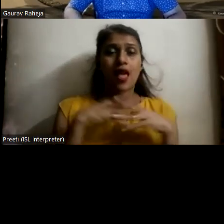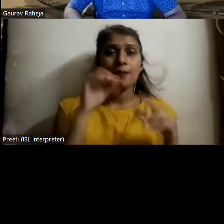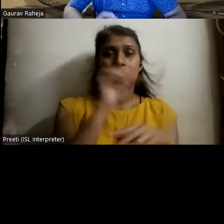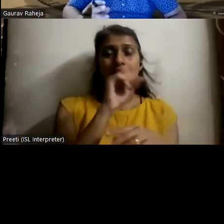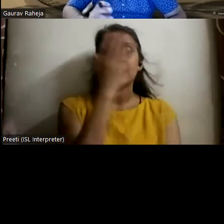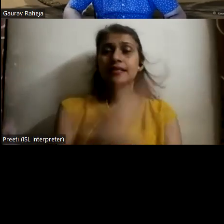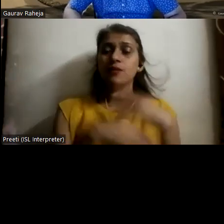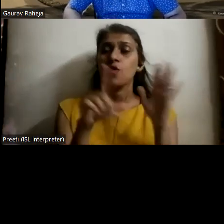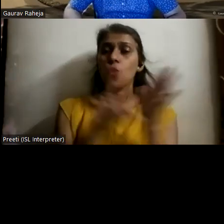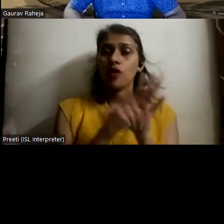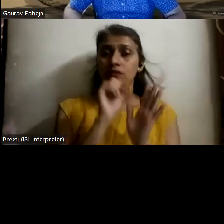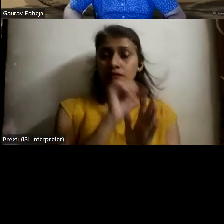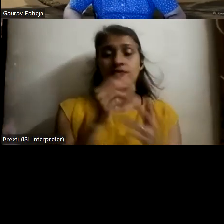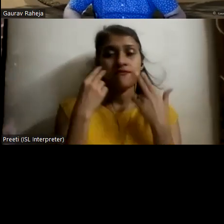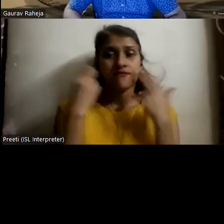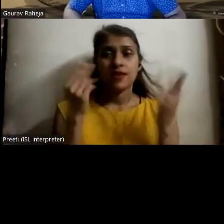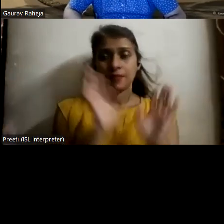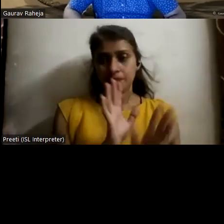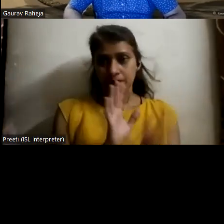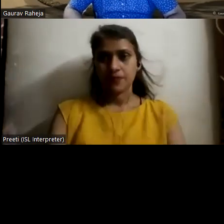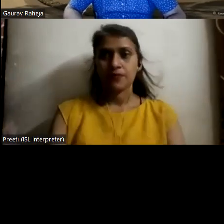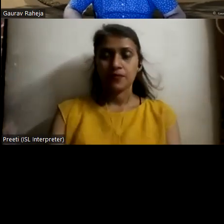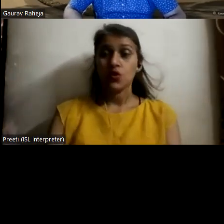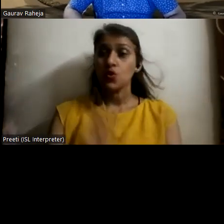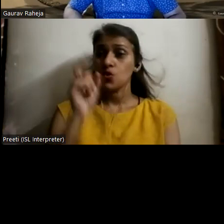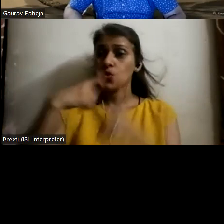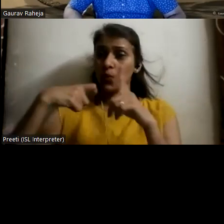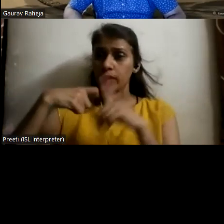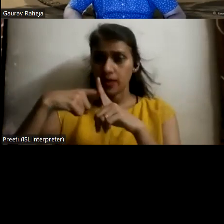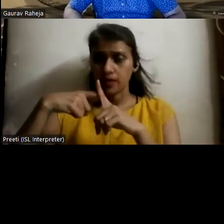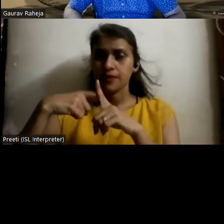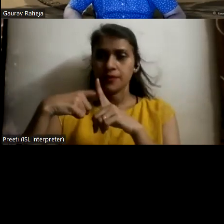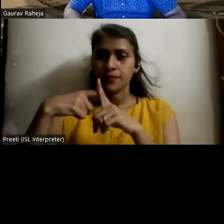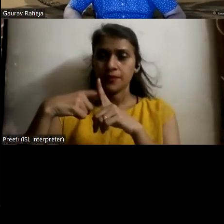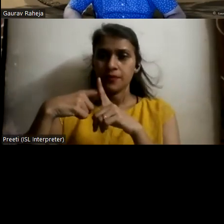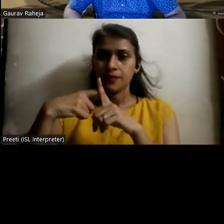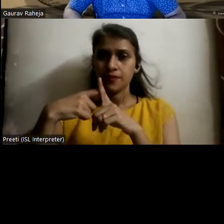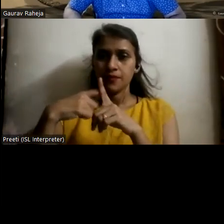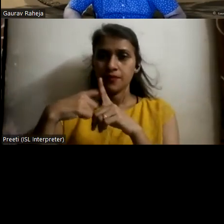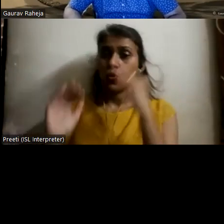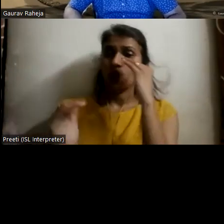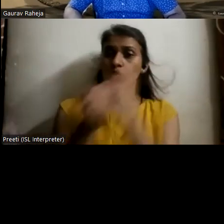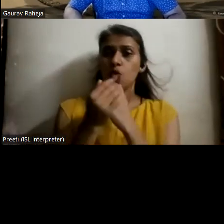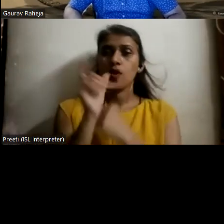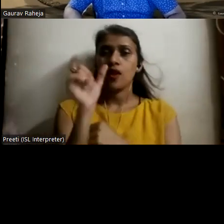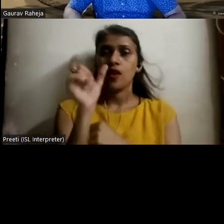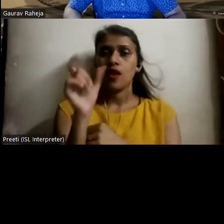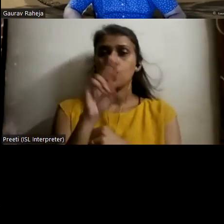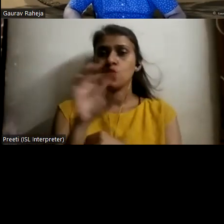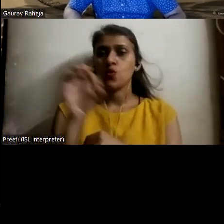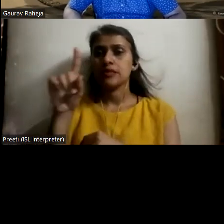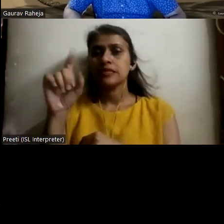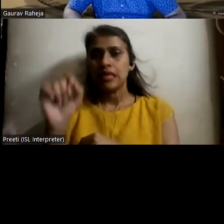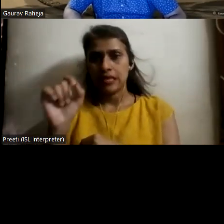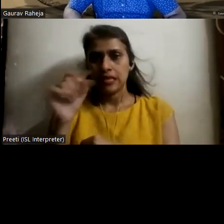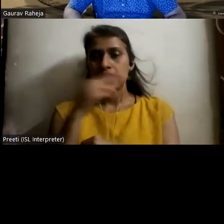ones. But you must see the law of the UK. They've given it a new title in 2010, which is called as